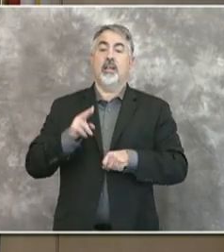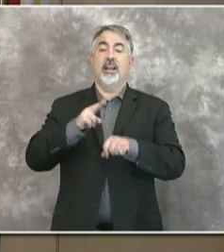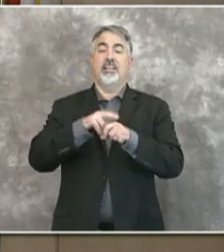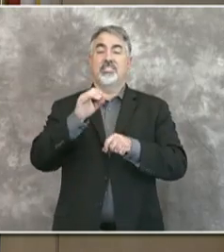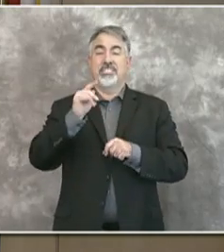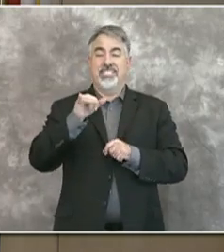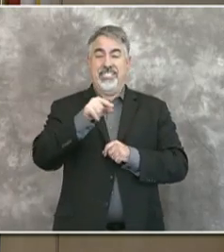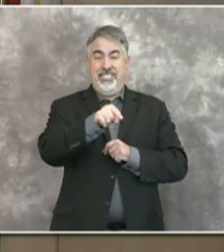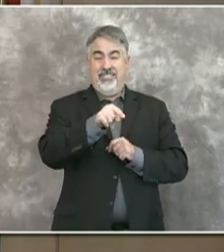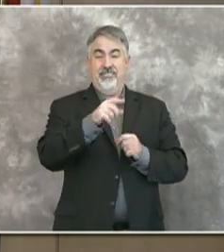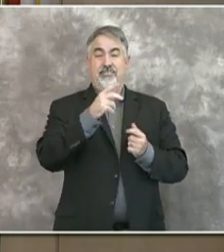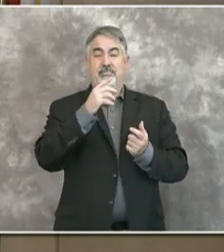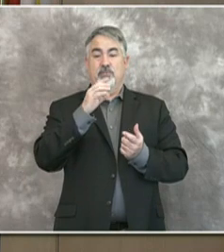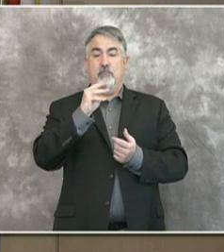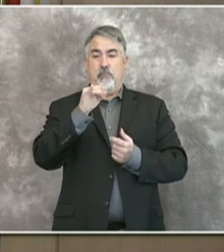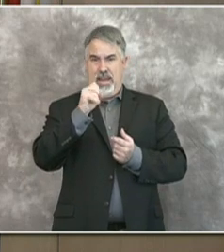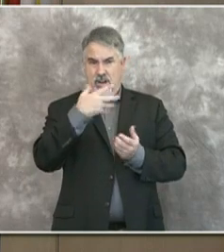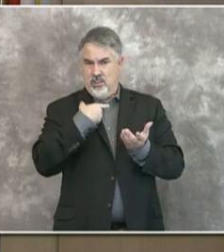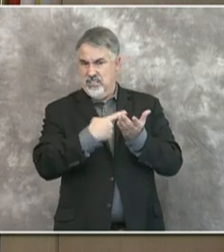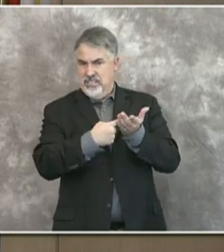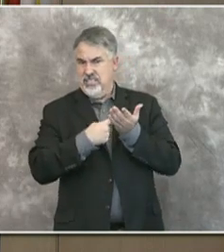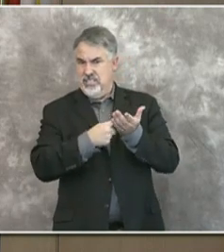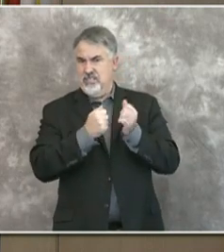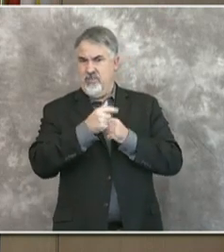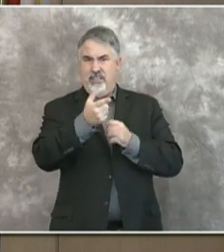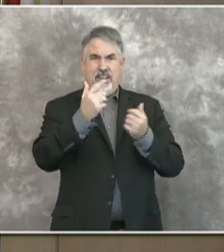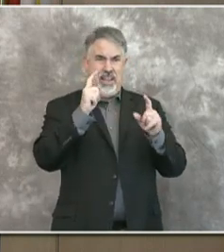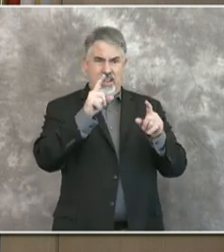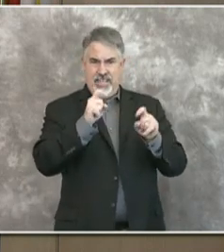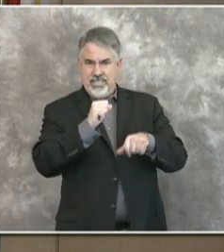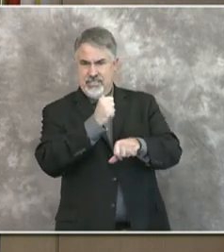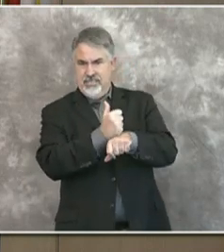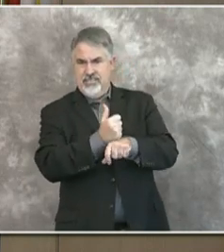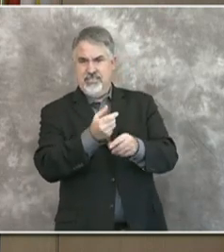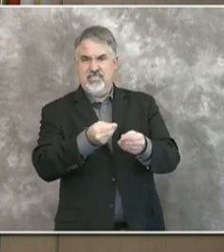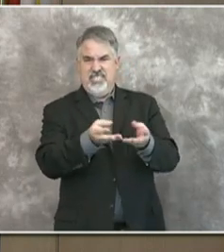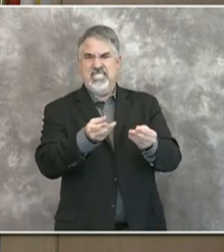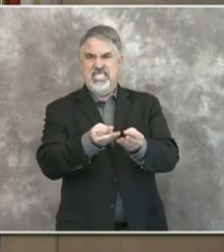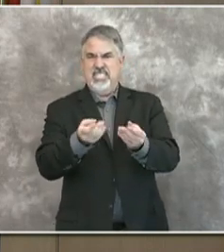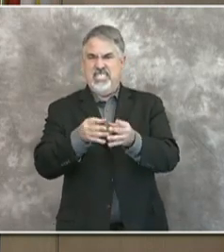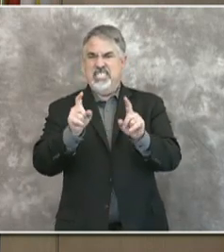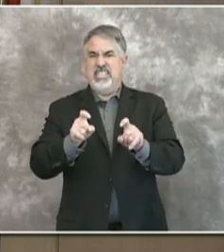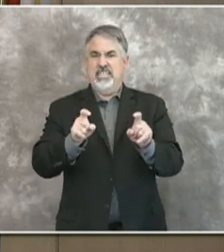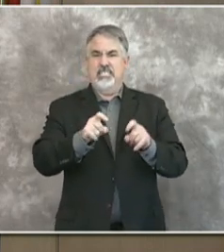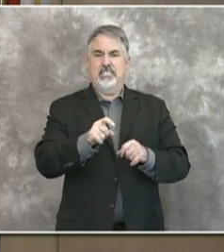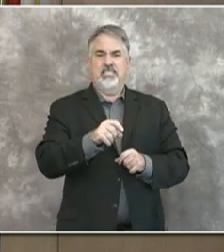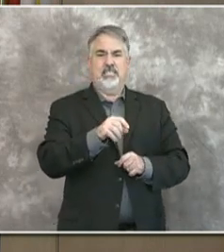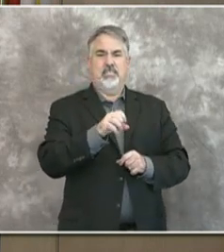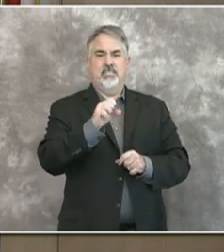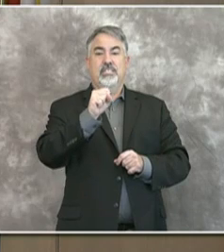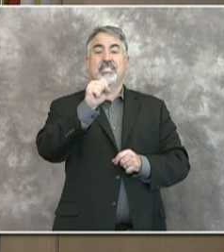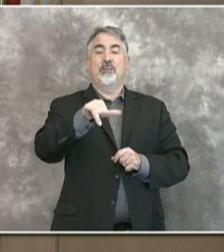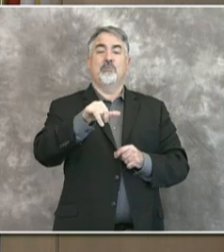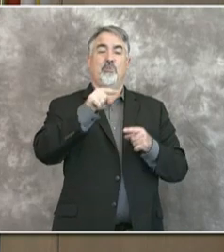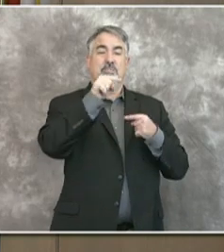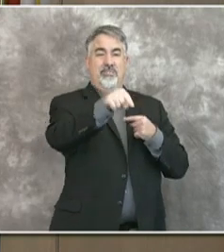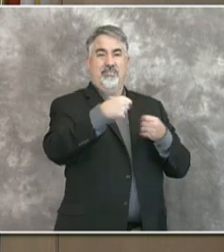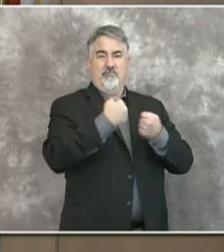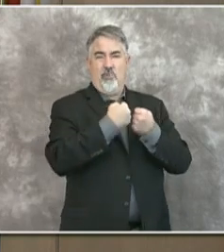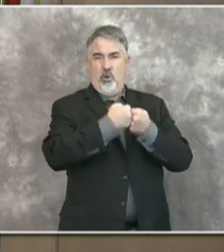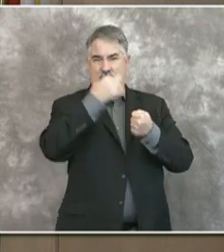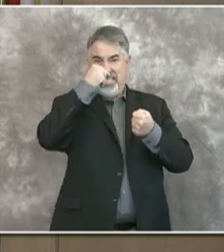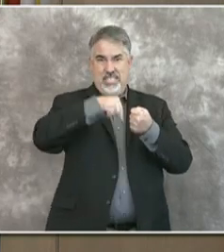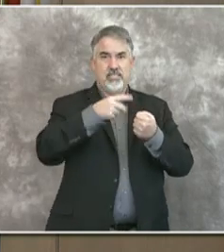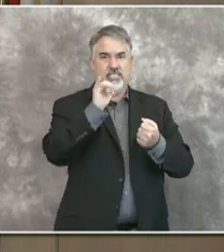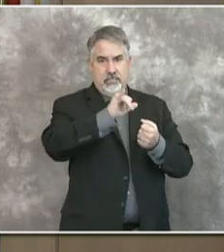testing as part of the city's food giveaway in concert with the San Ysidro Health Center. In collaboration with Paradise Valley Hospital,